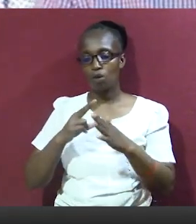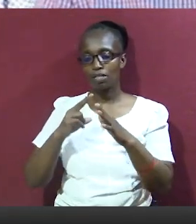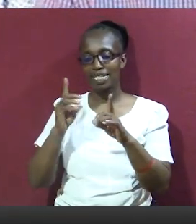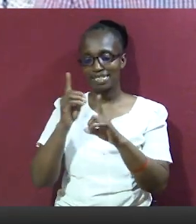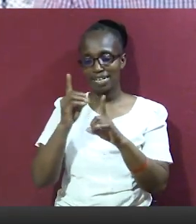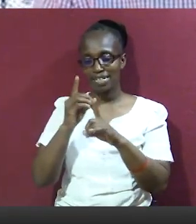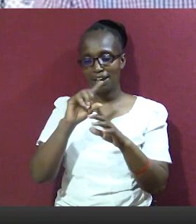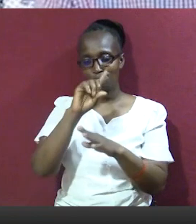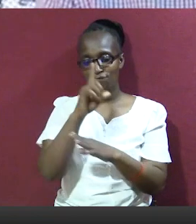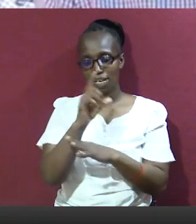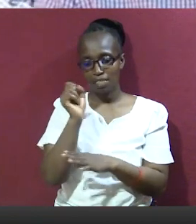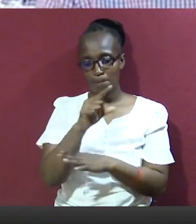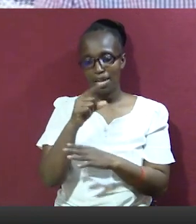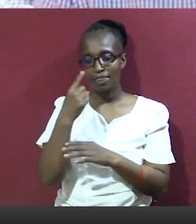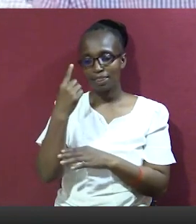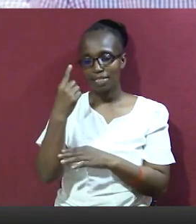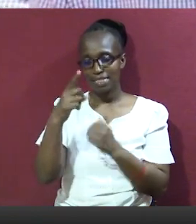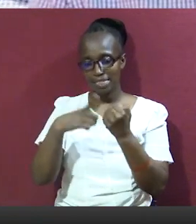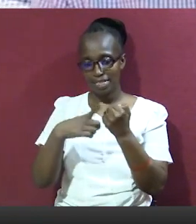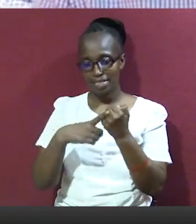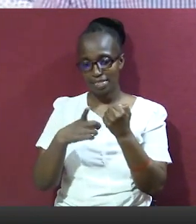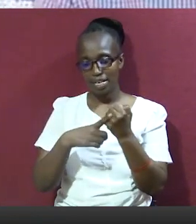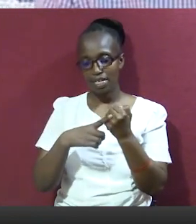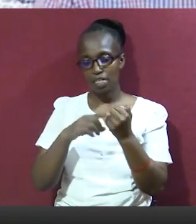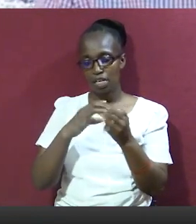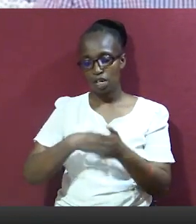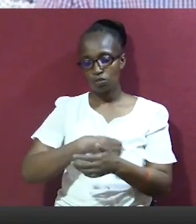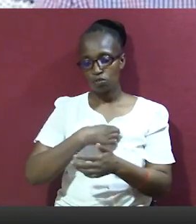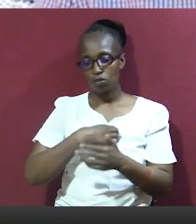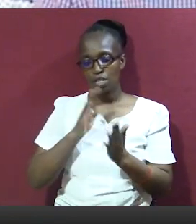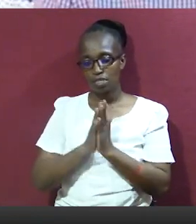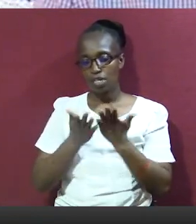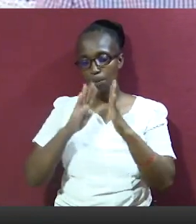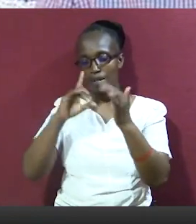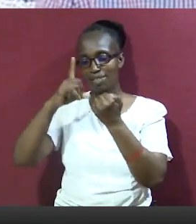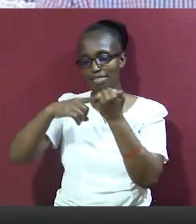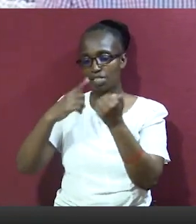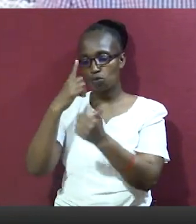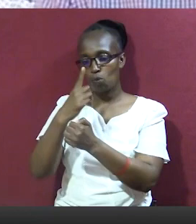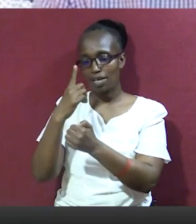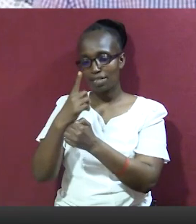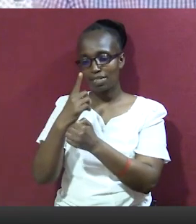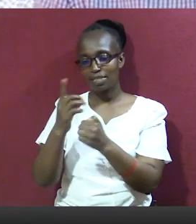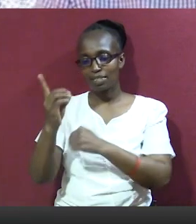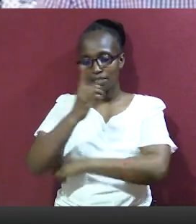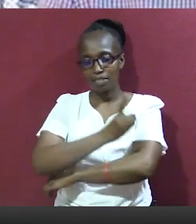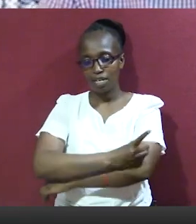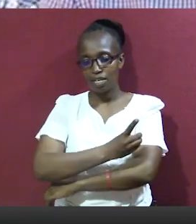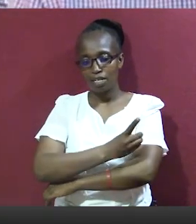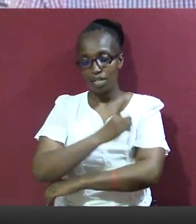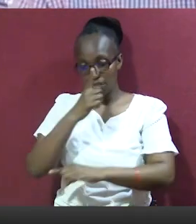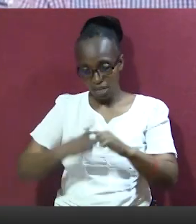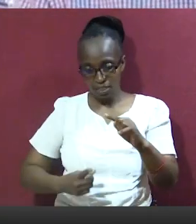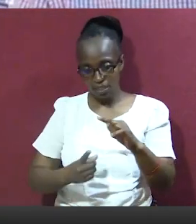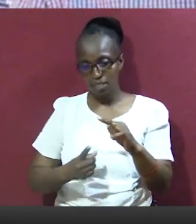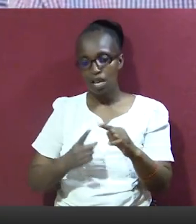June so that we are able to celebrate the 61st Madaraka Day together. It's a great honor and privilege for us to host this year's Madaraka Day.